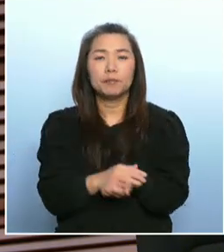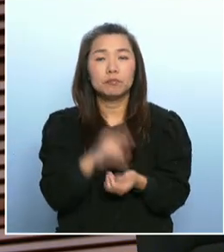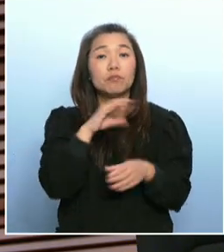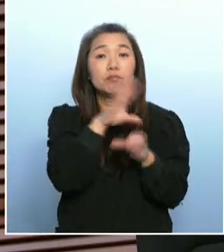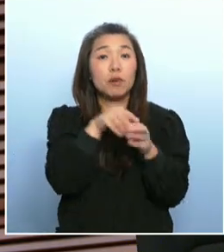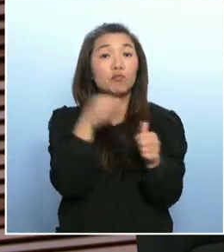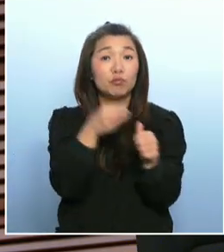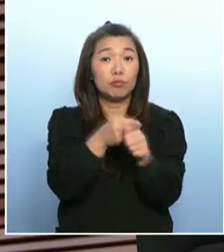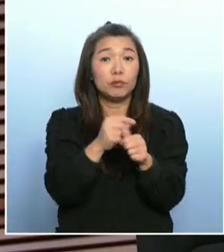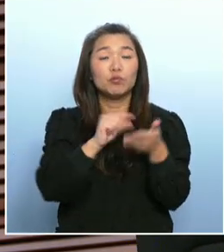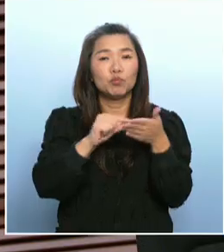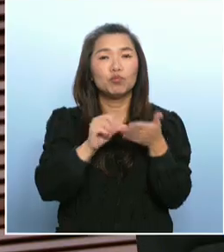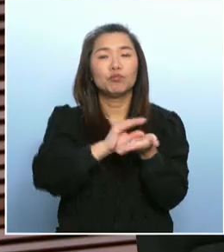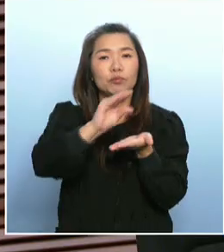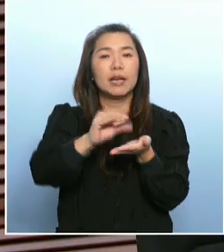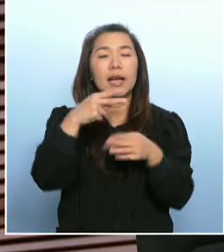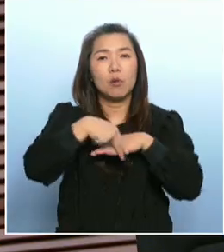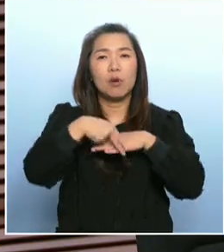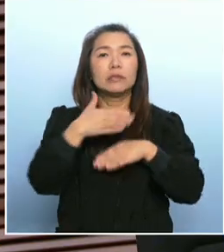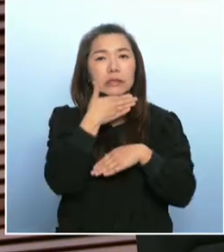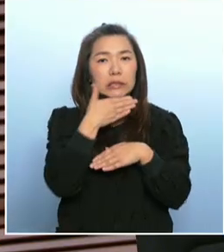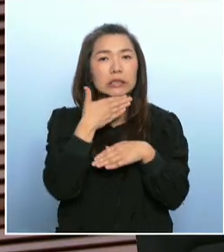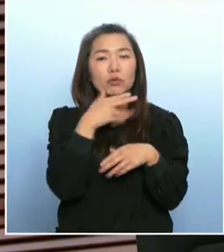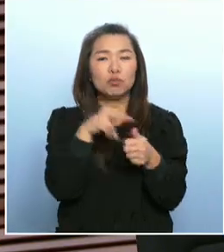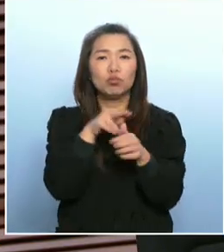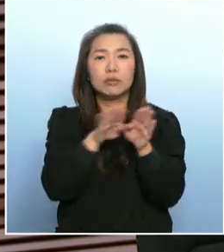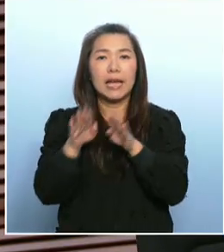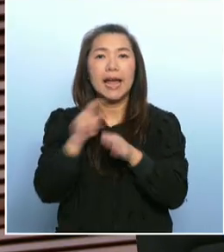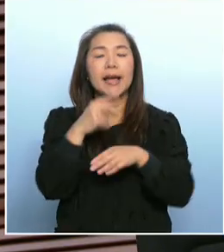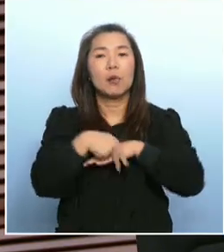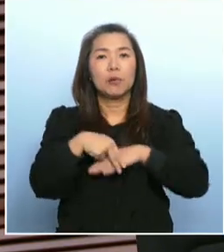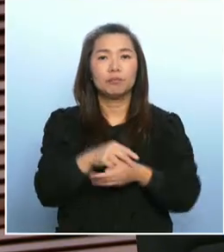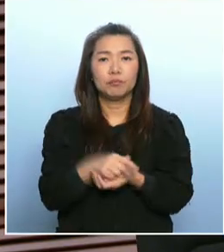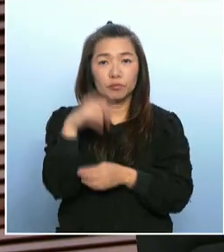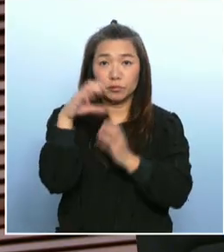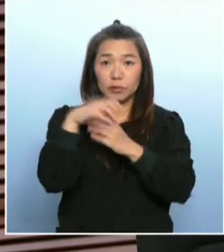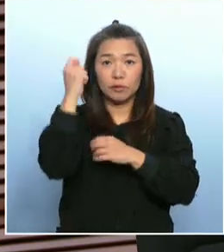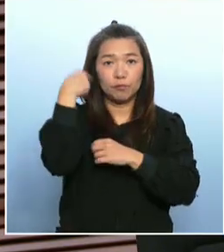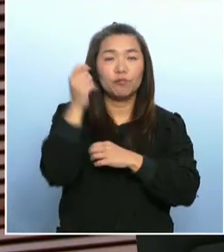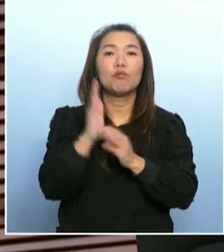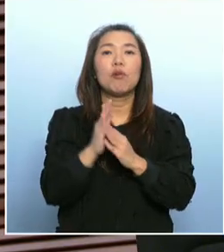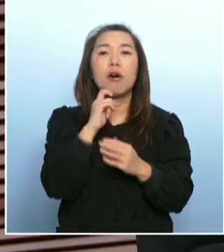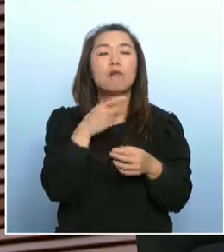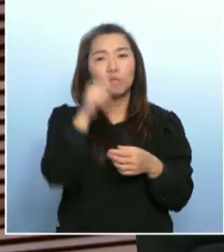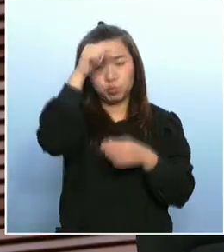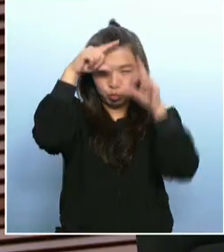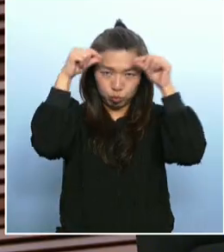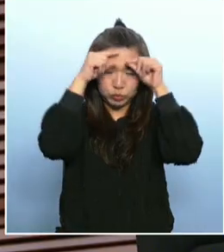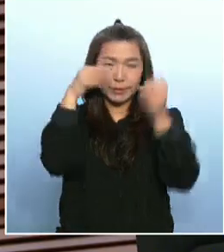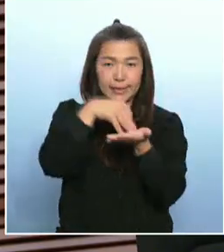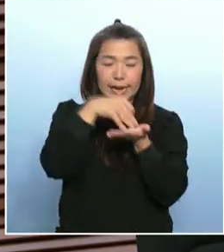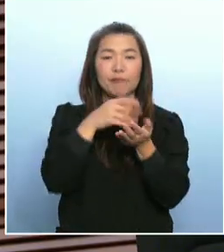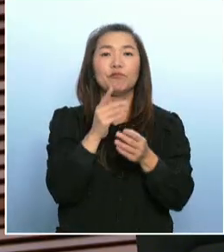stage and the pressing demand for manpower, we have various schemes, including the training sponsorship scheme, navigation scheme for young persons in care